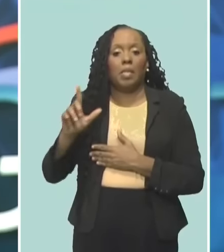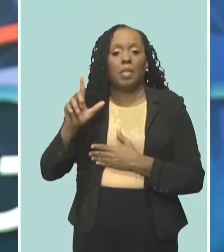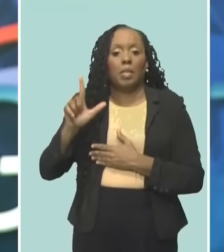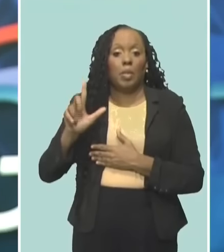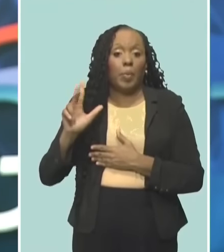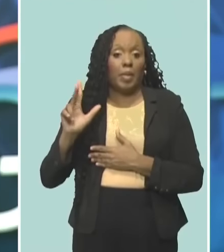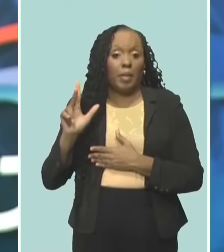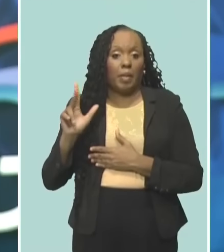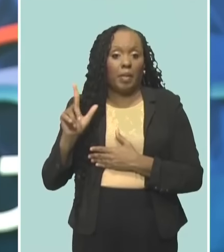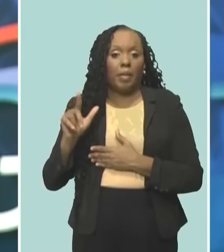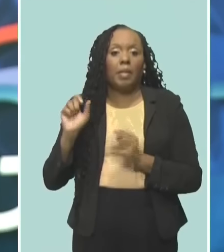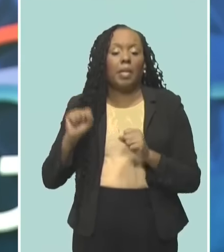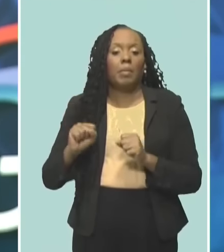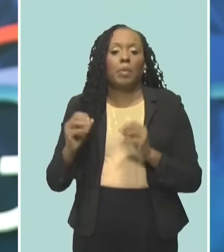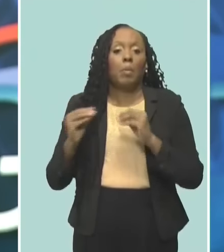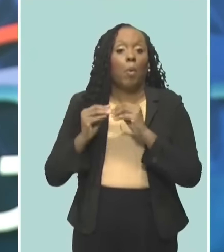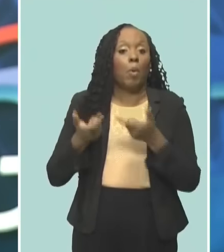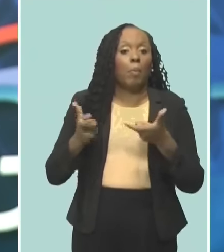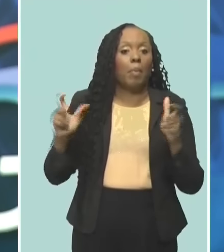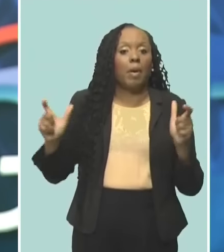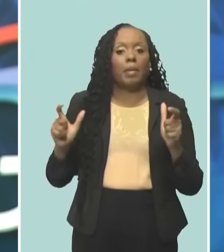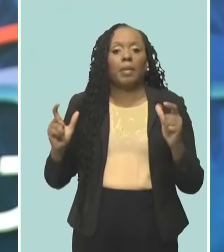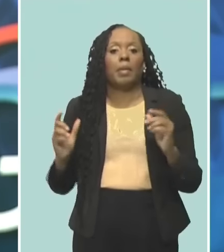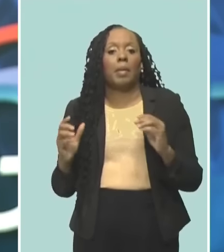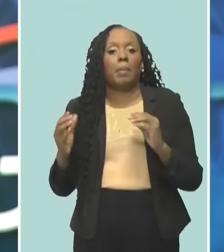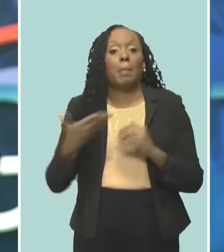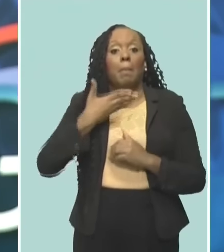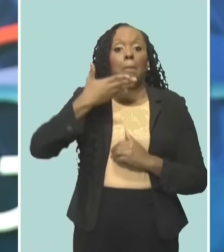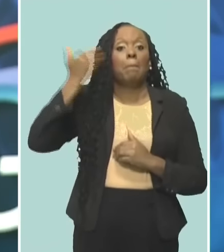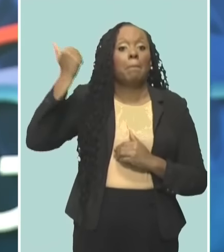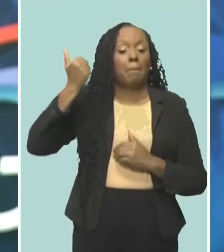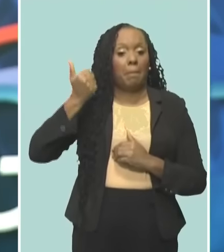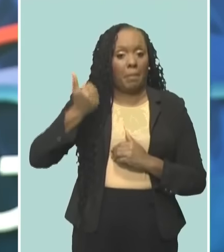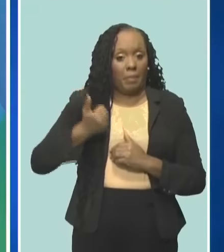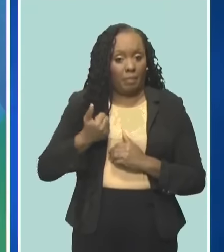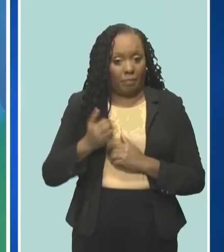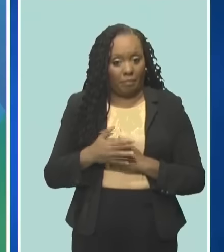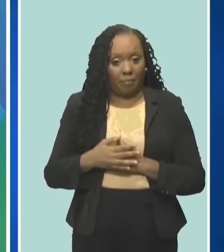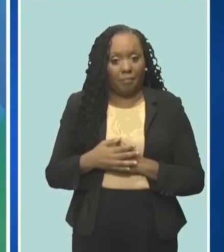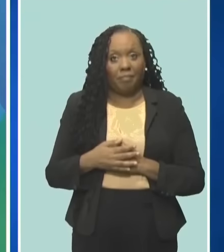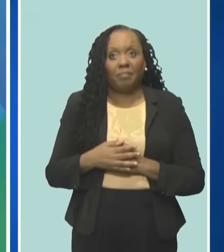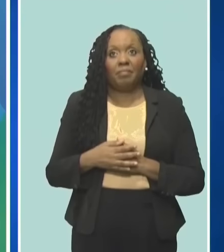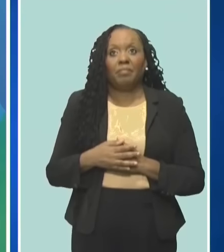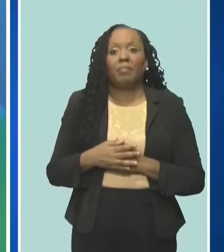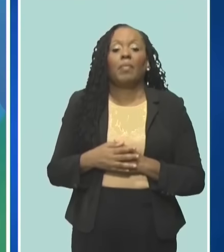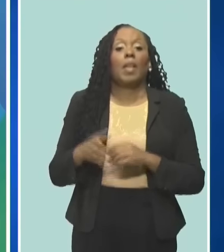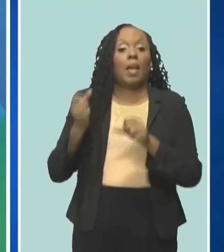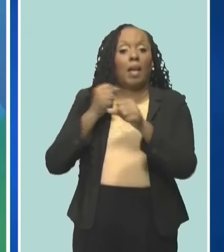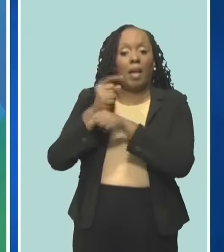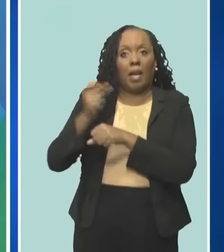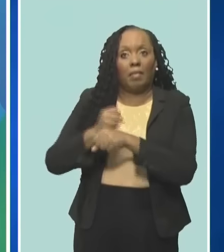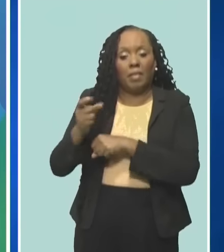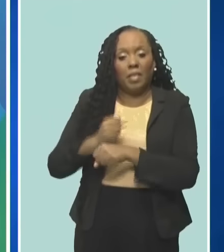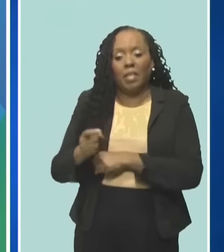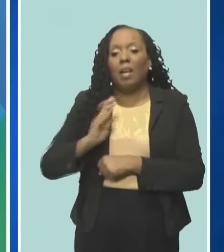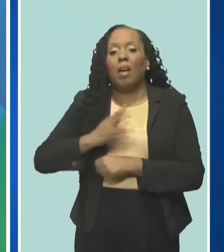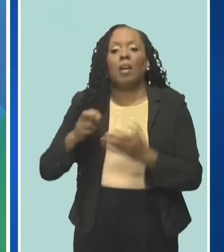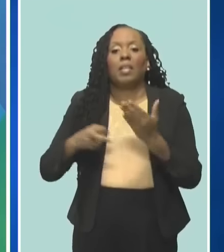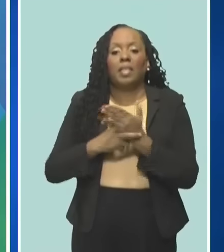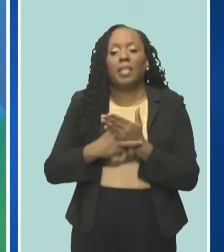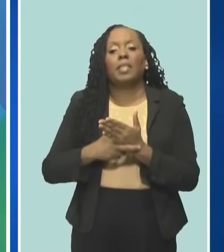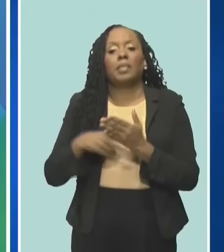the ingredients to be bigger and better than in recent years. Every year we had the thing is that we used to put our tickets in February.